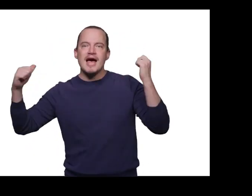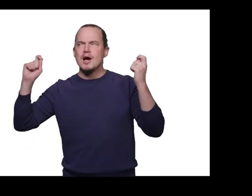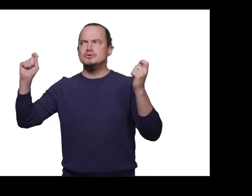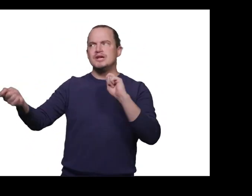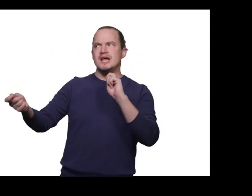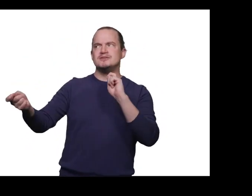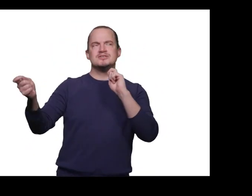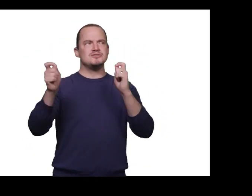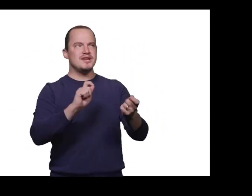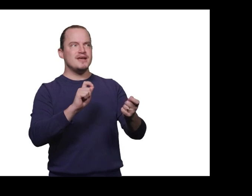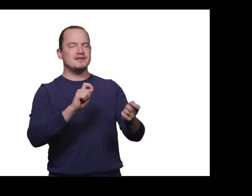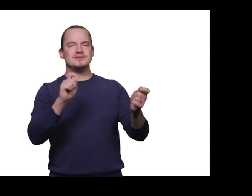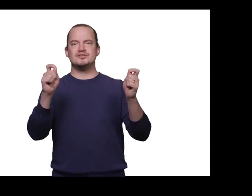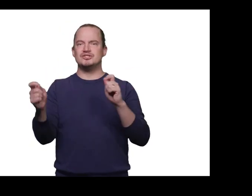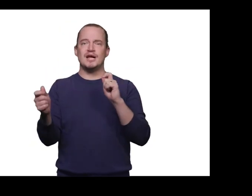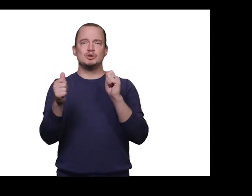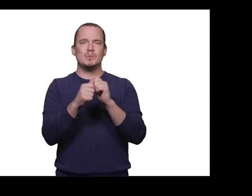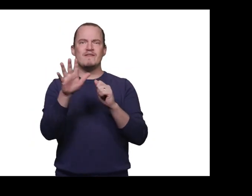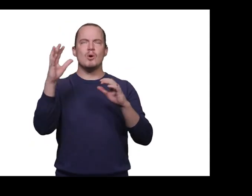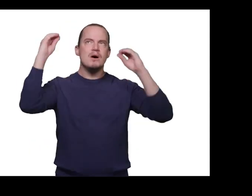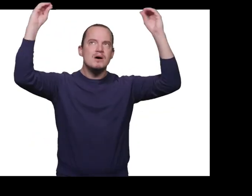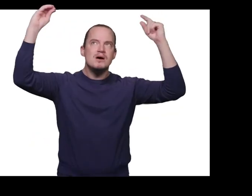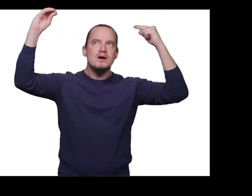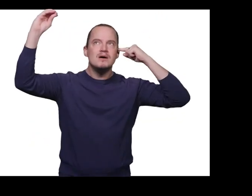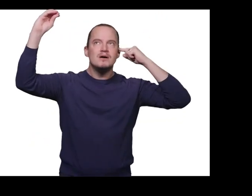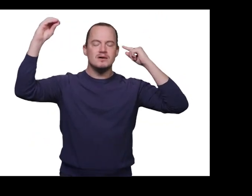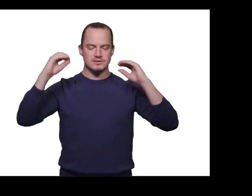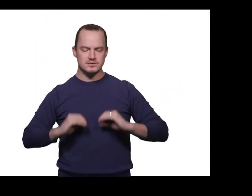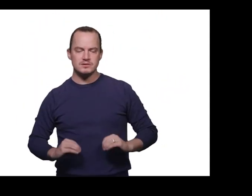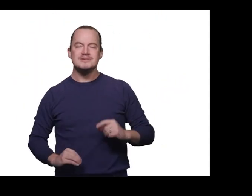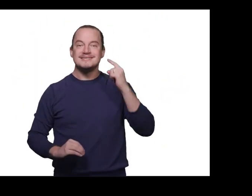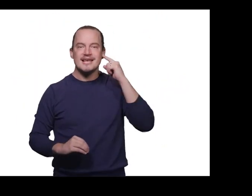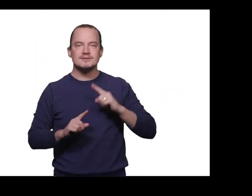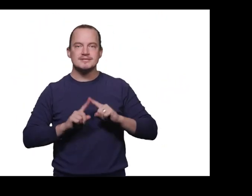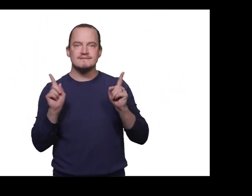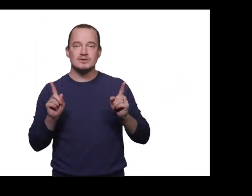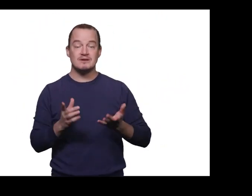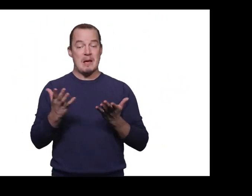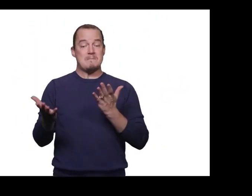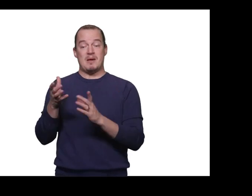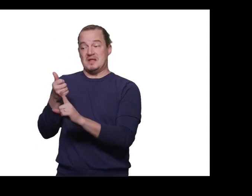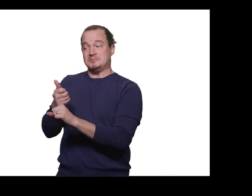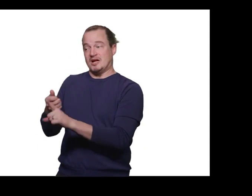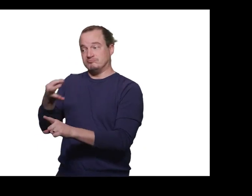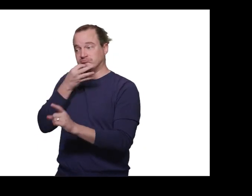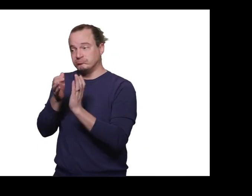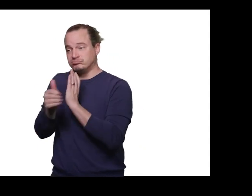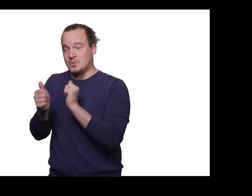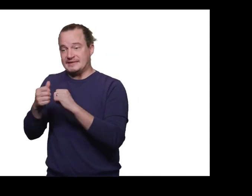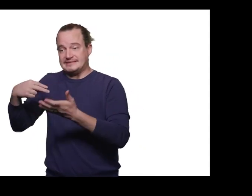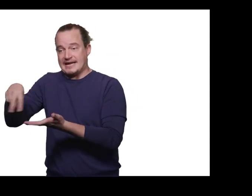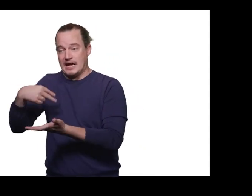sound changing with the levels that we're using. A dance artist might focus on